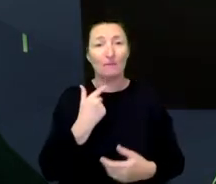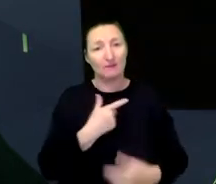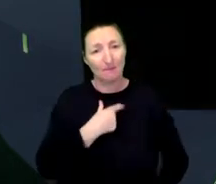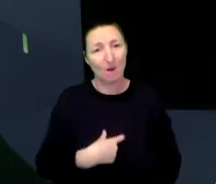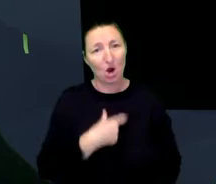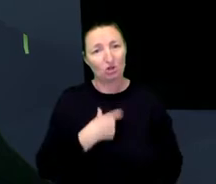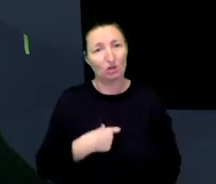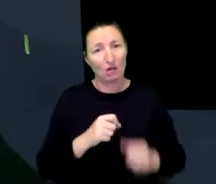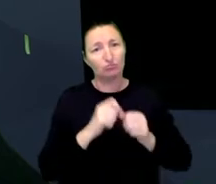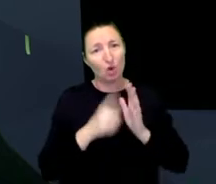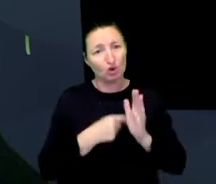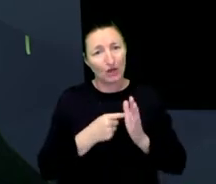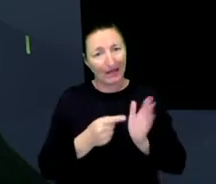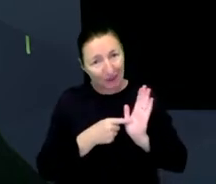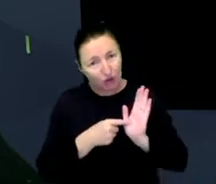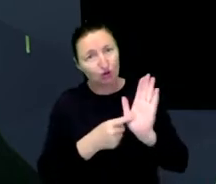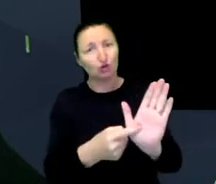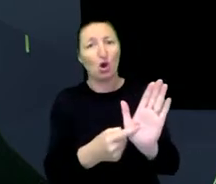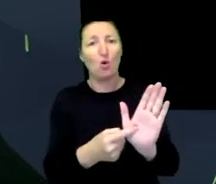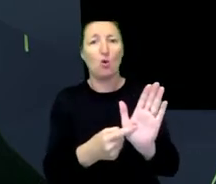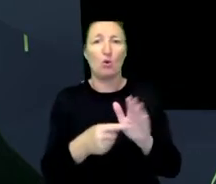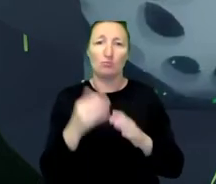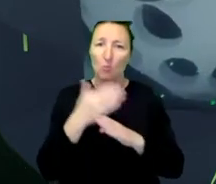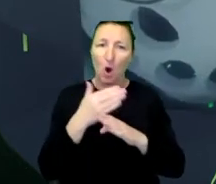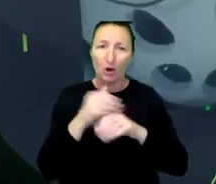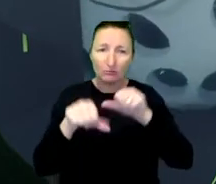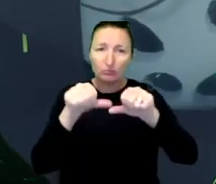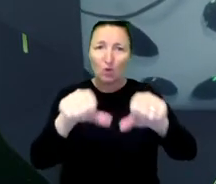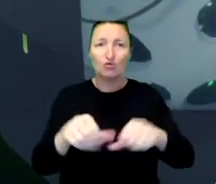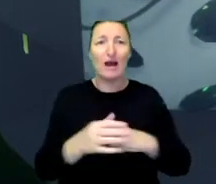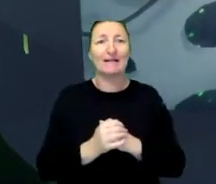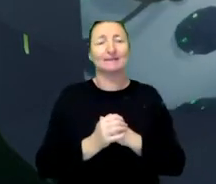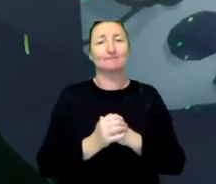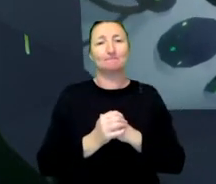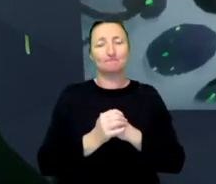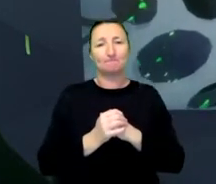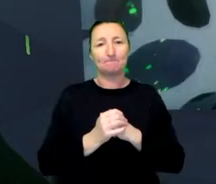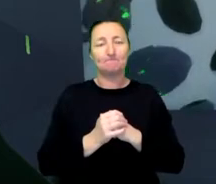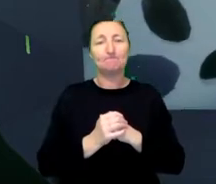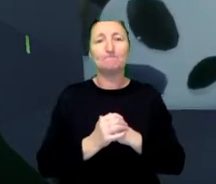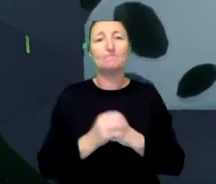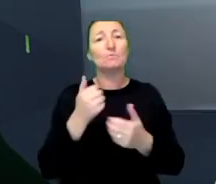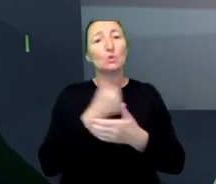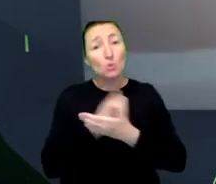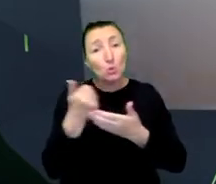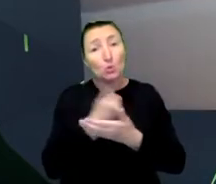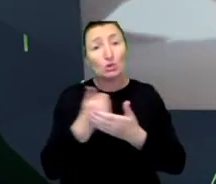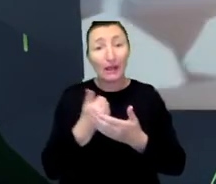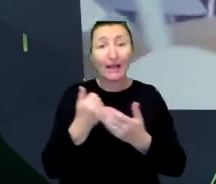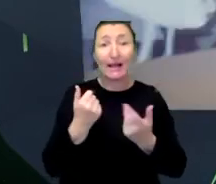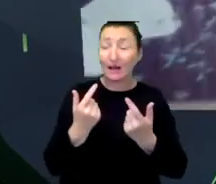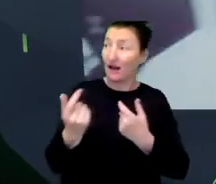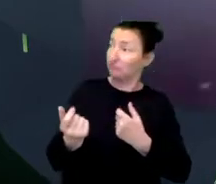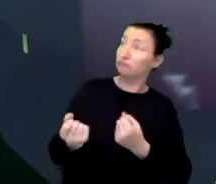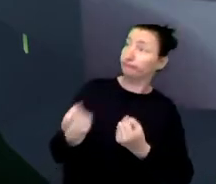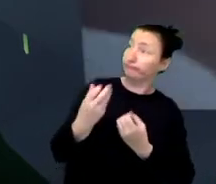they're a work in progress or reflect on them after they've been done. And usually people say that they get a really interesting and different view